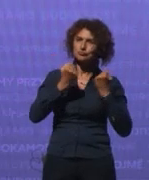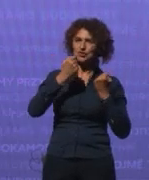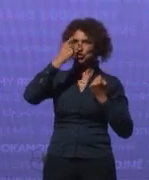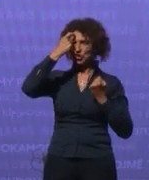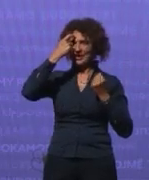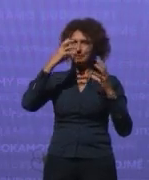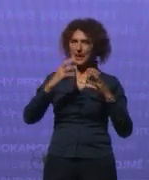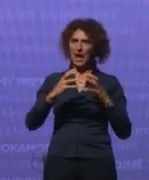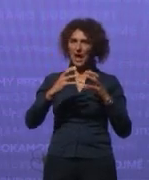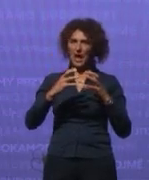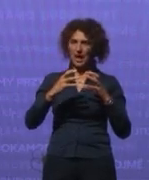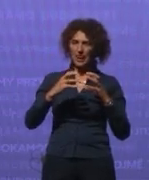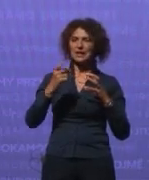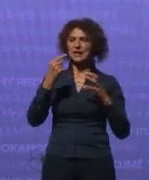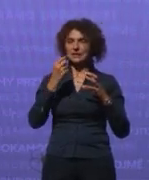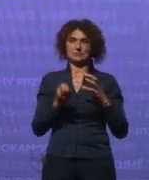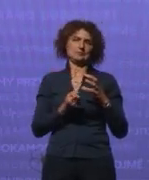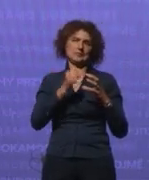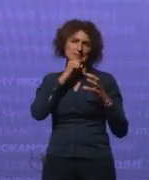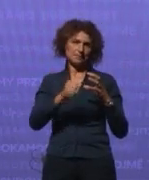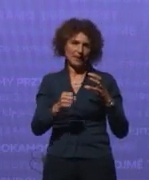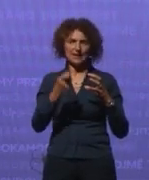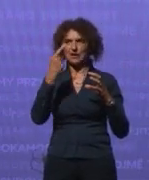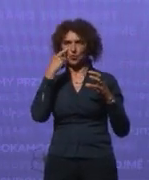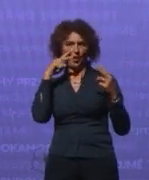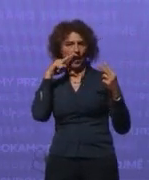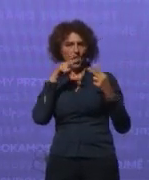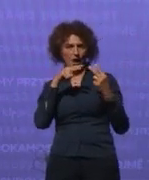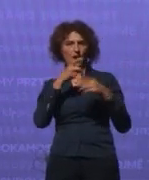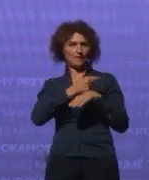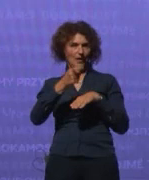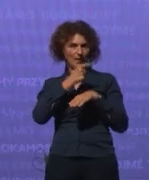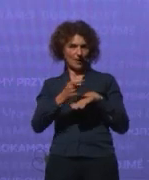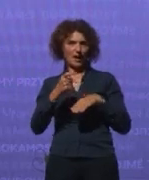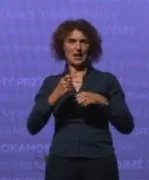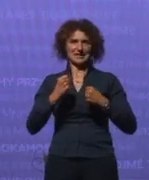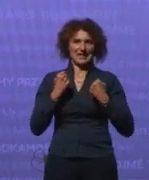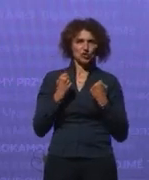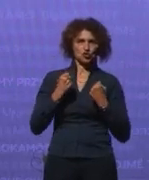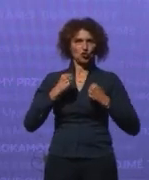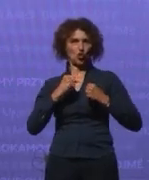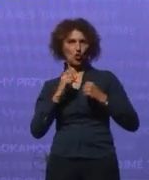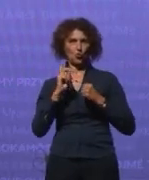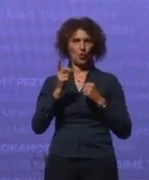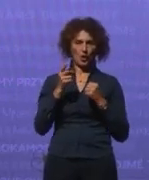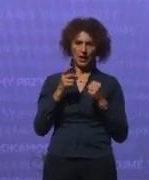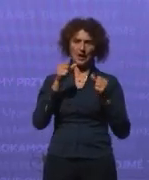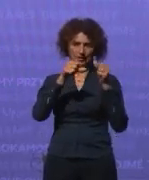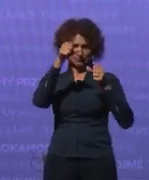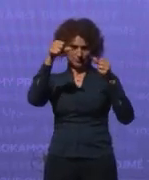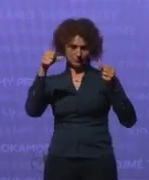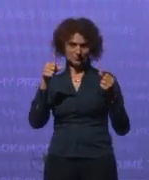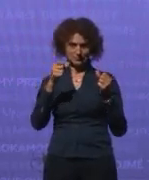gaze, as I mentioned earlier. So this will be, in this video, you'll see just an example